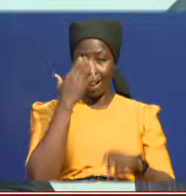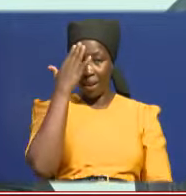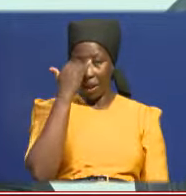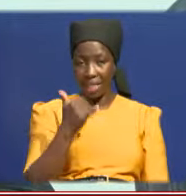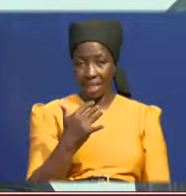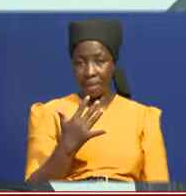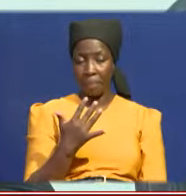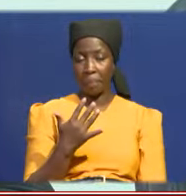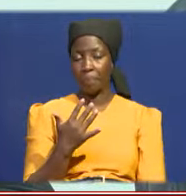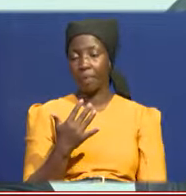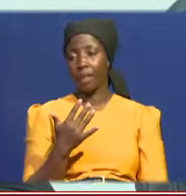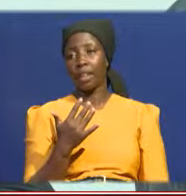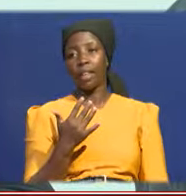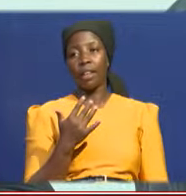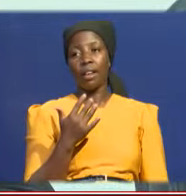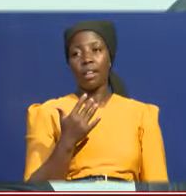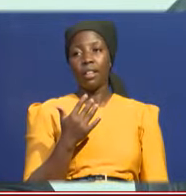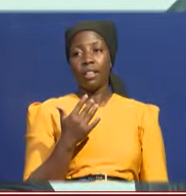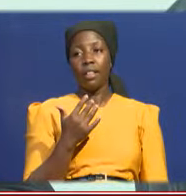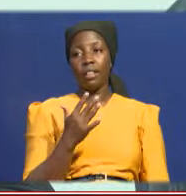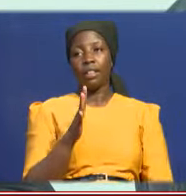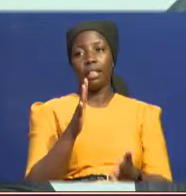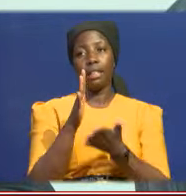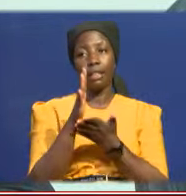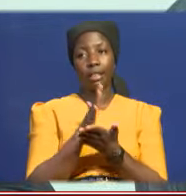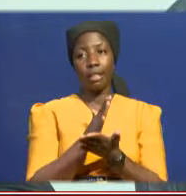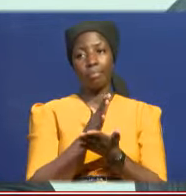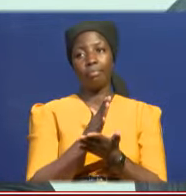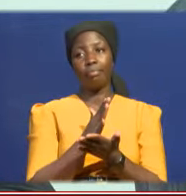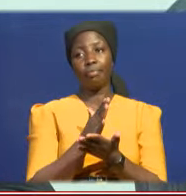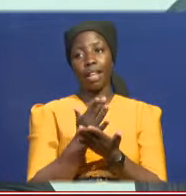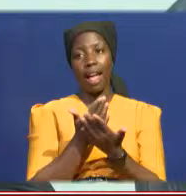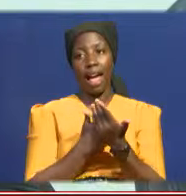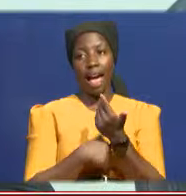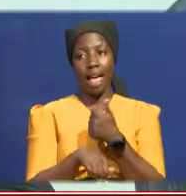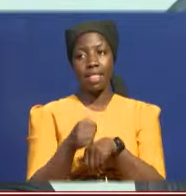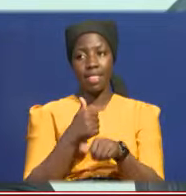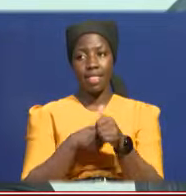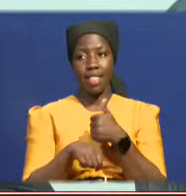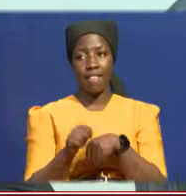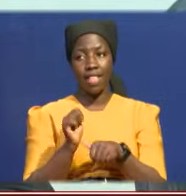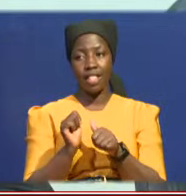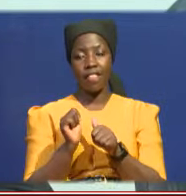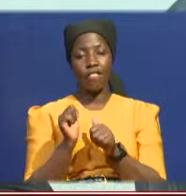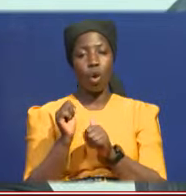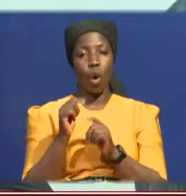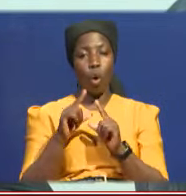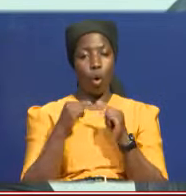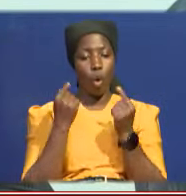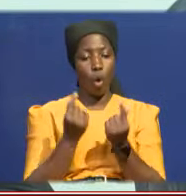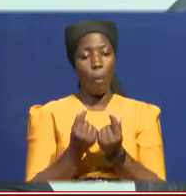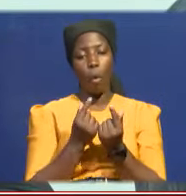because of some activities of armed groups